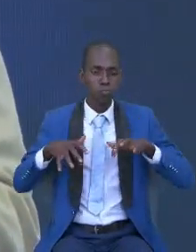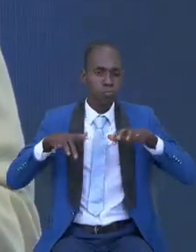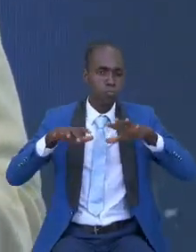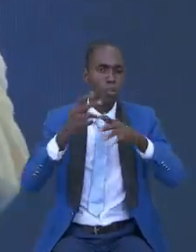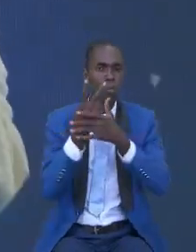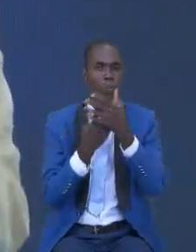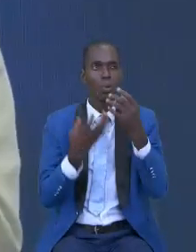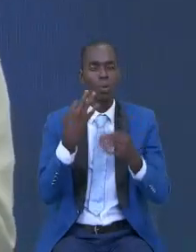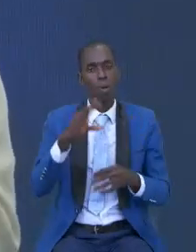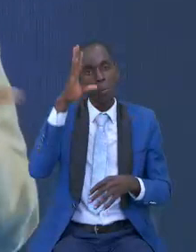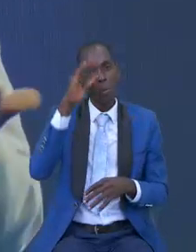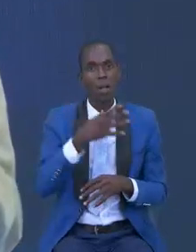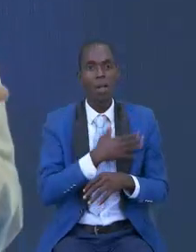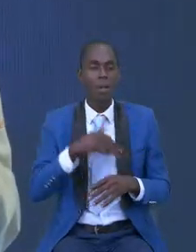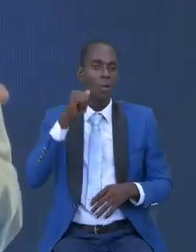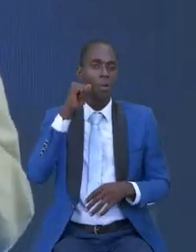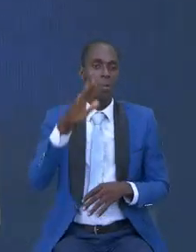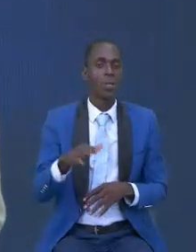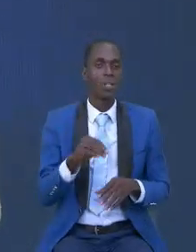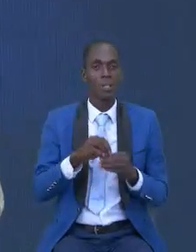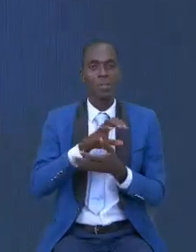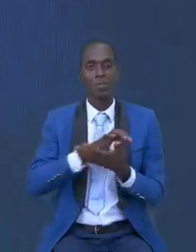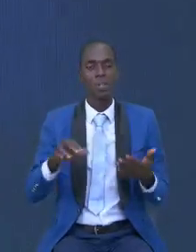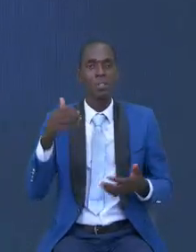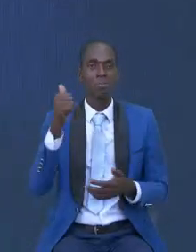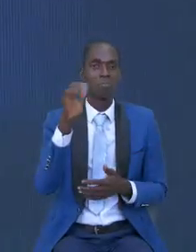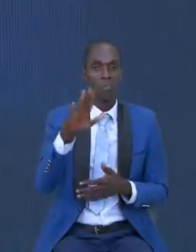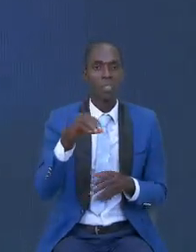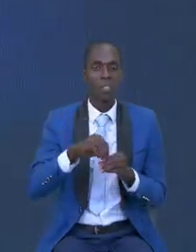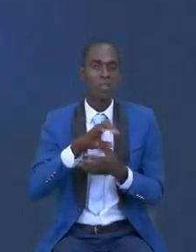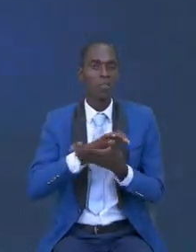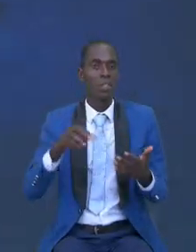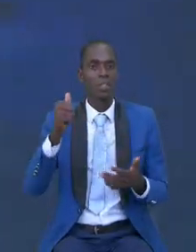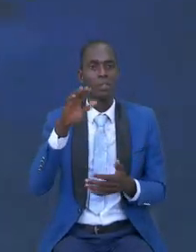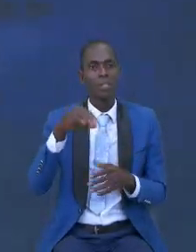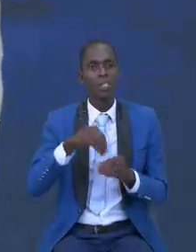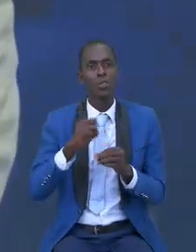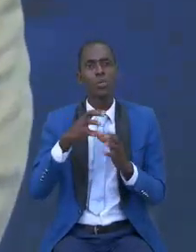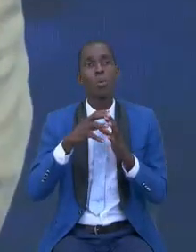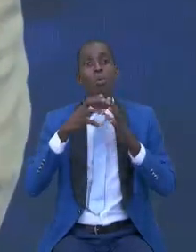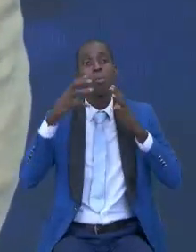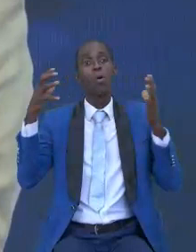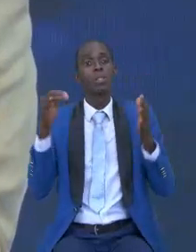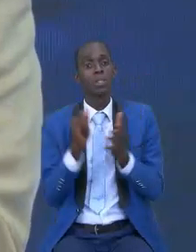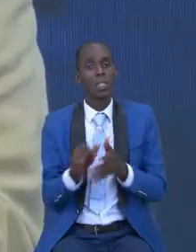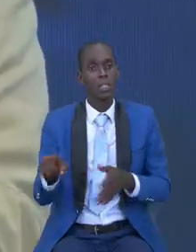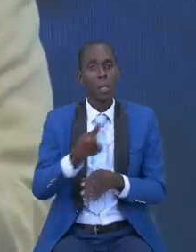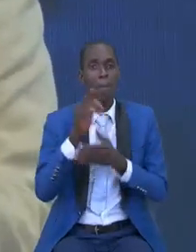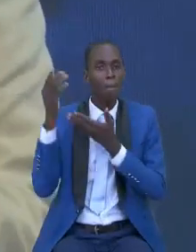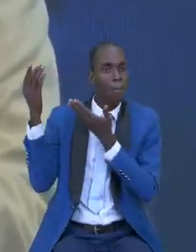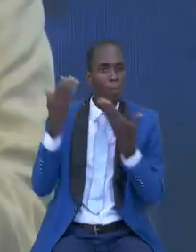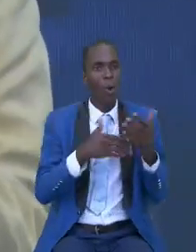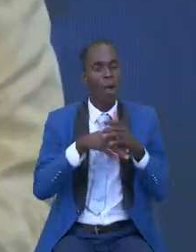men and women. In verse 15, it says, in verse 15, is so much that they brought forth